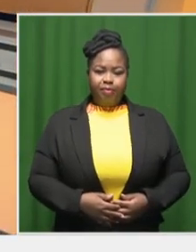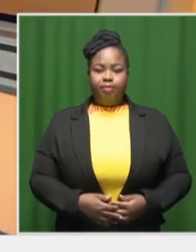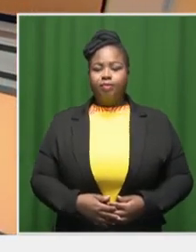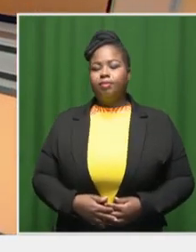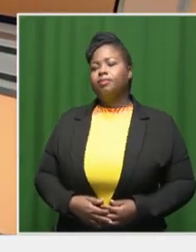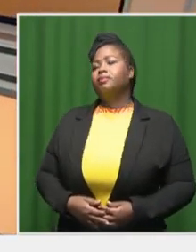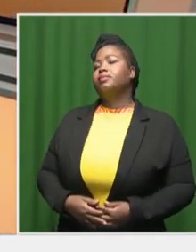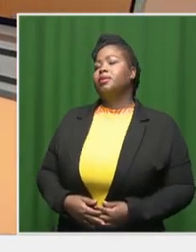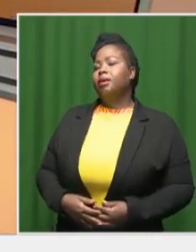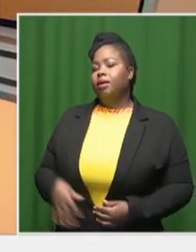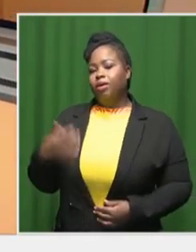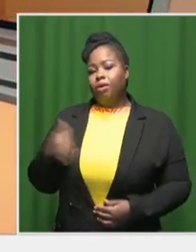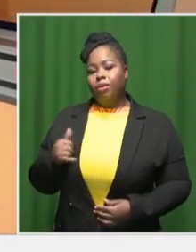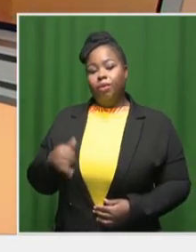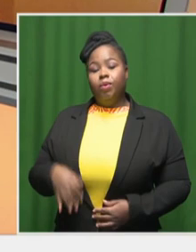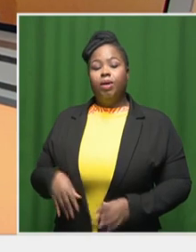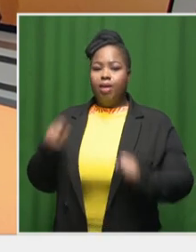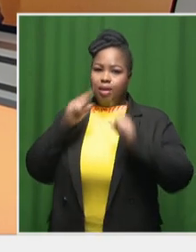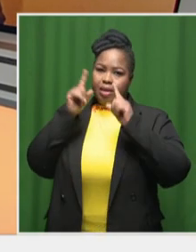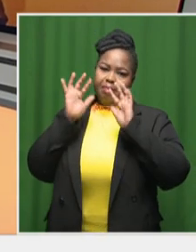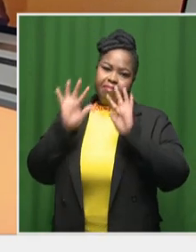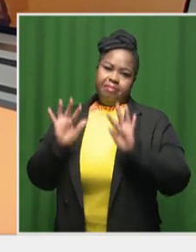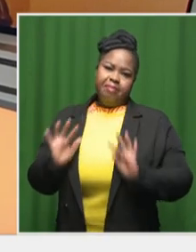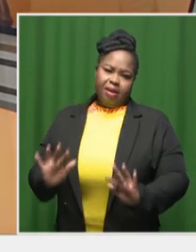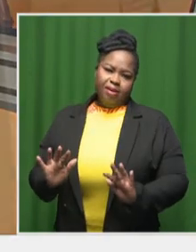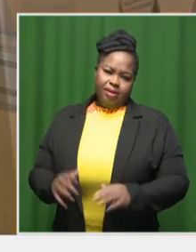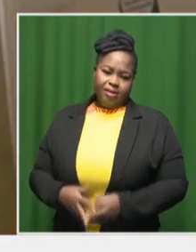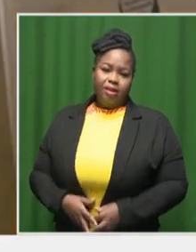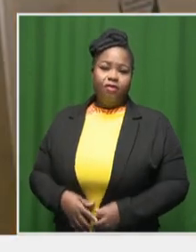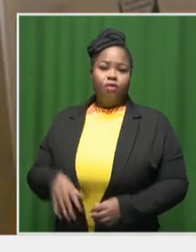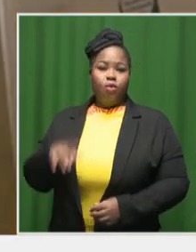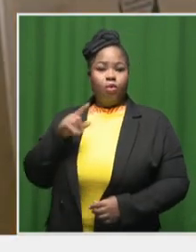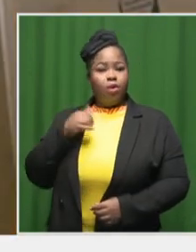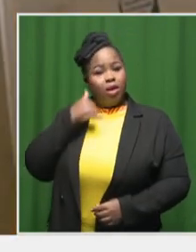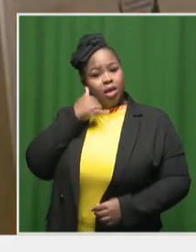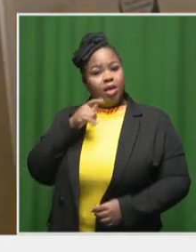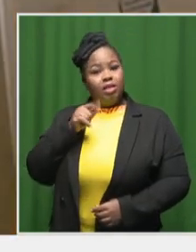Your Telkom Netball League is an amazing platform for us to play.